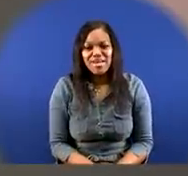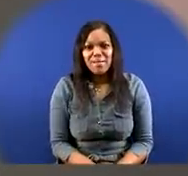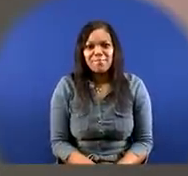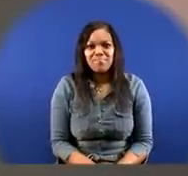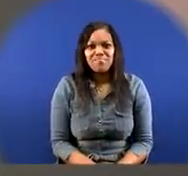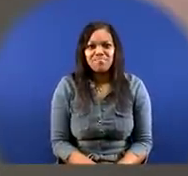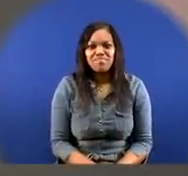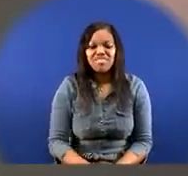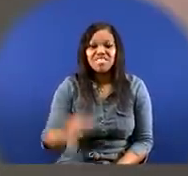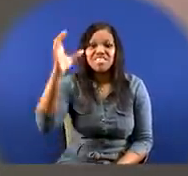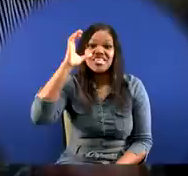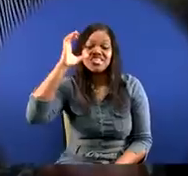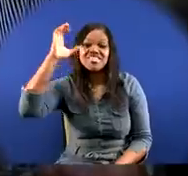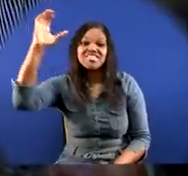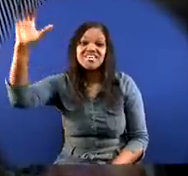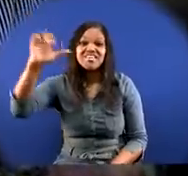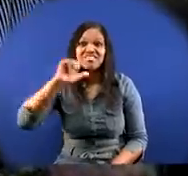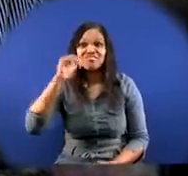the sun was darkened.